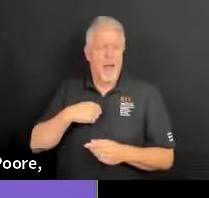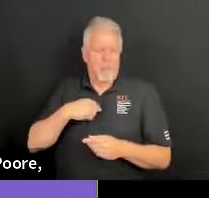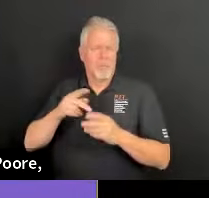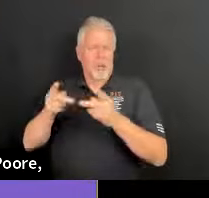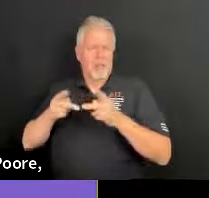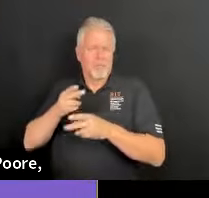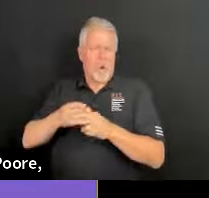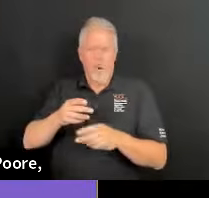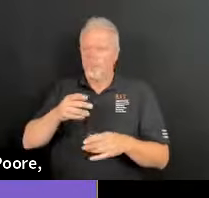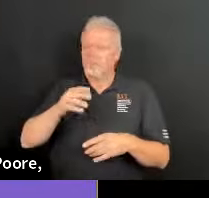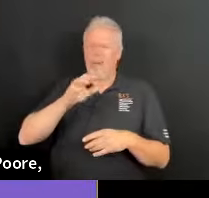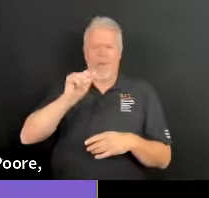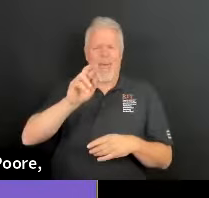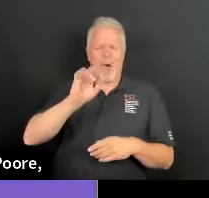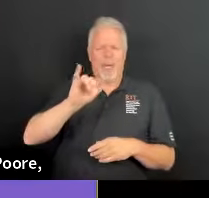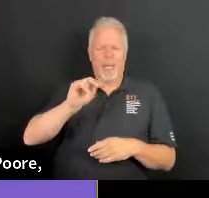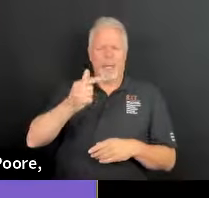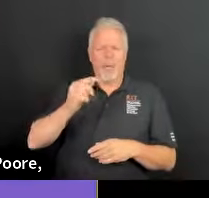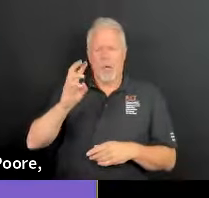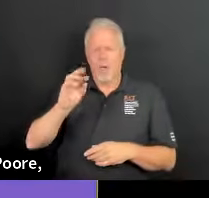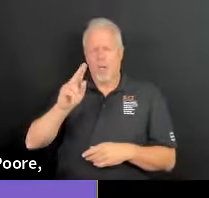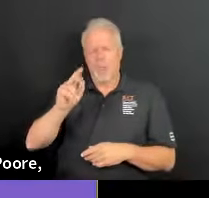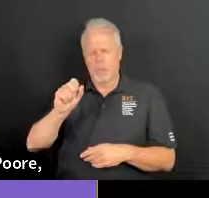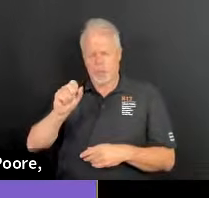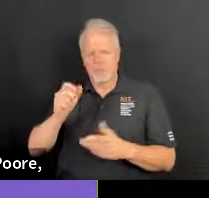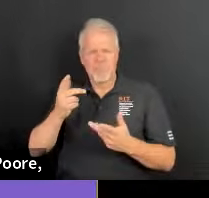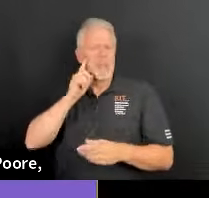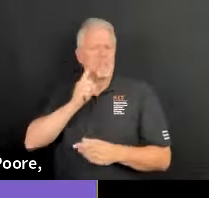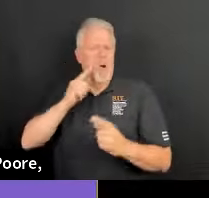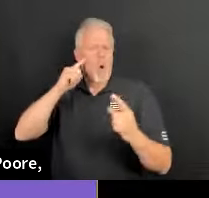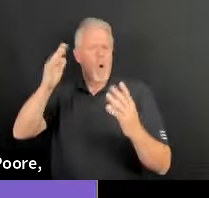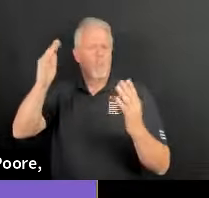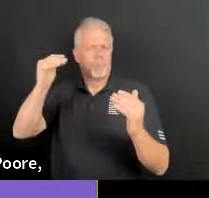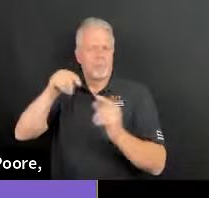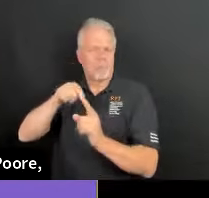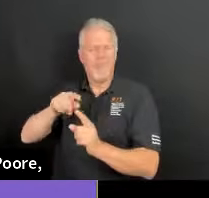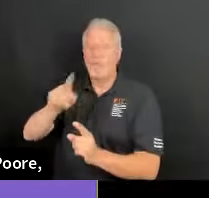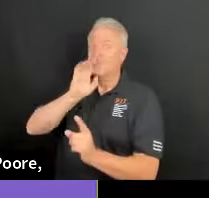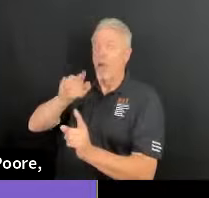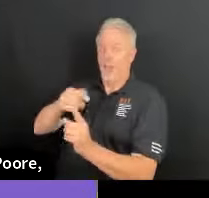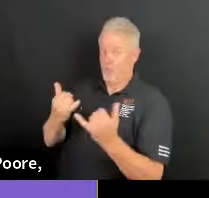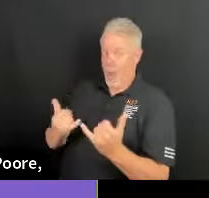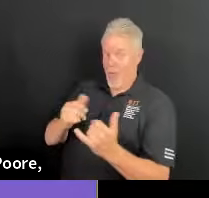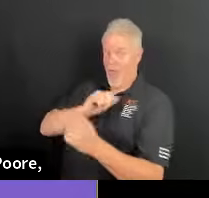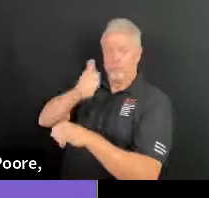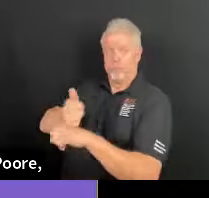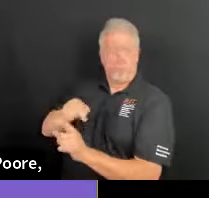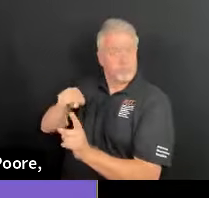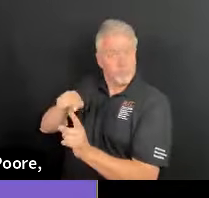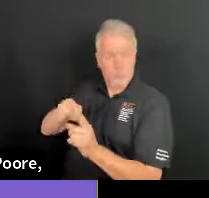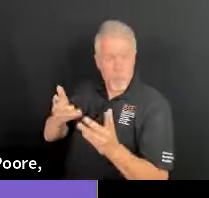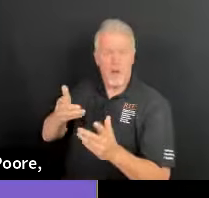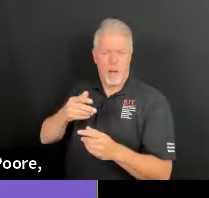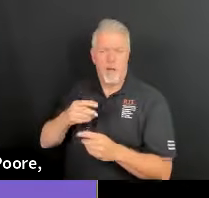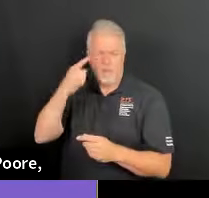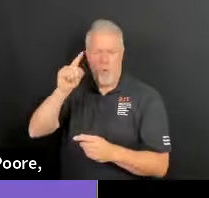Atlanta, Georgia, and is called Caring Works Deaf Hope. Really,